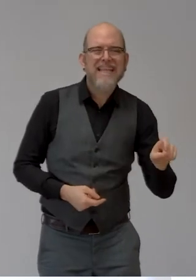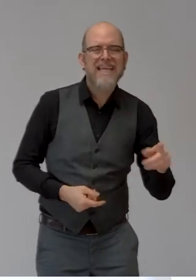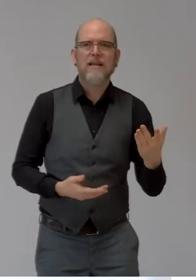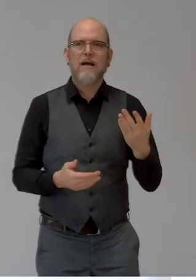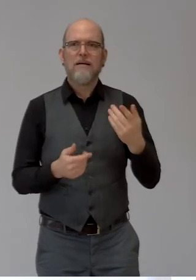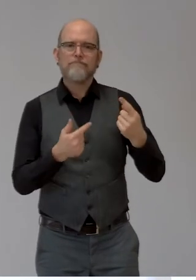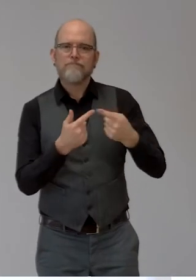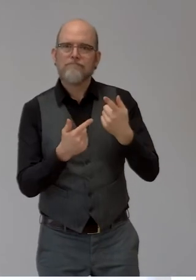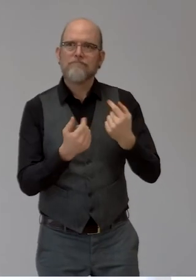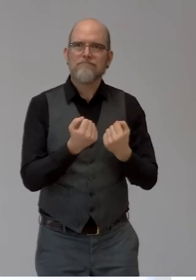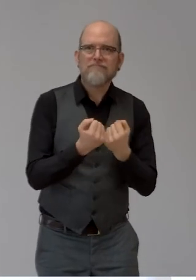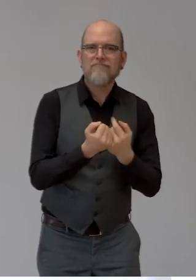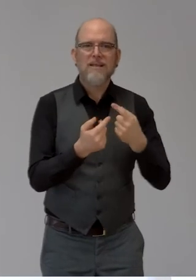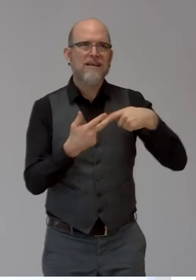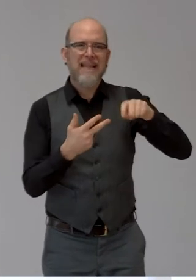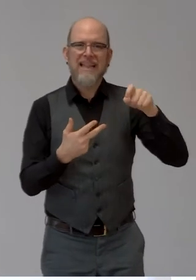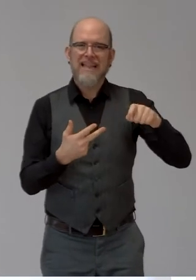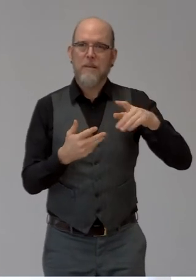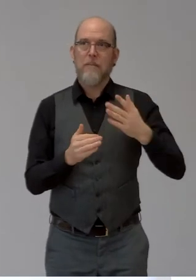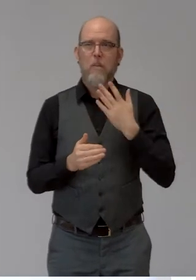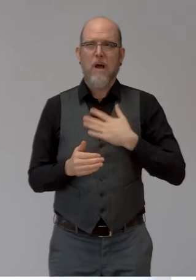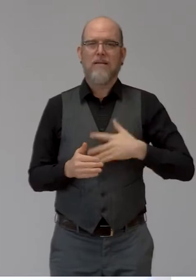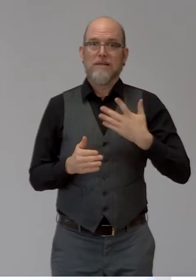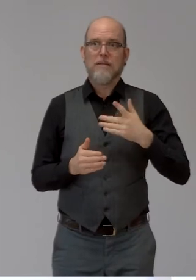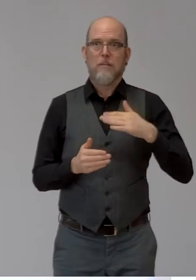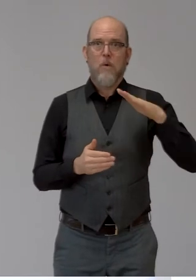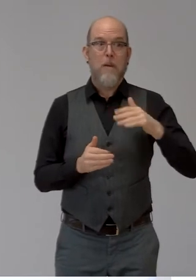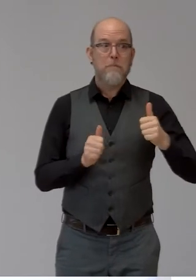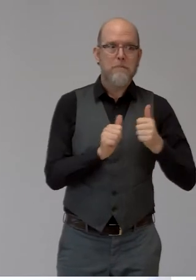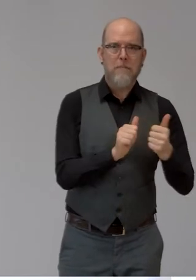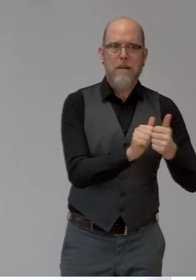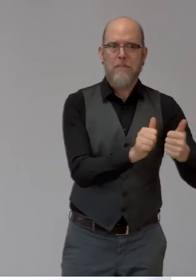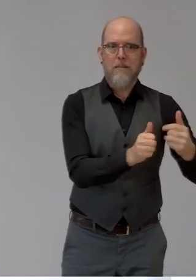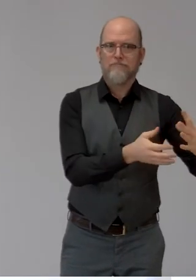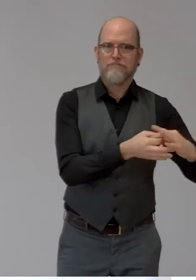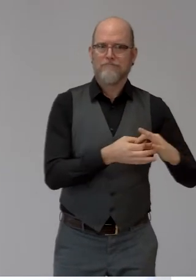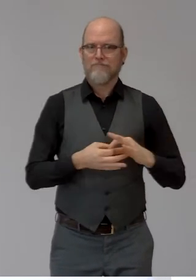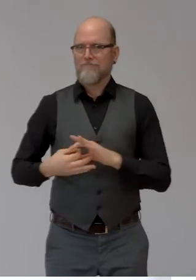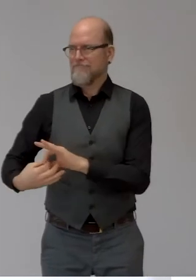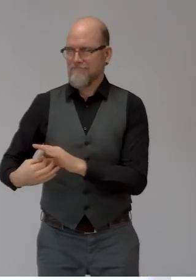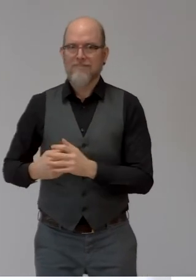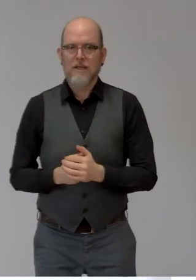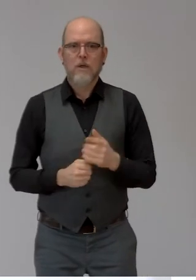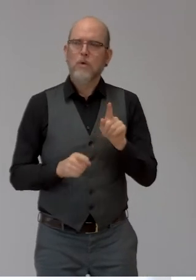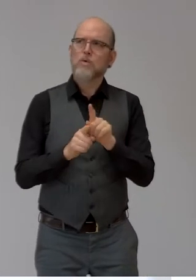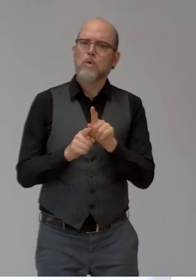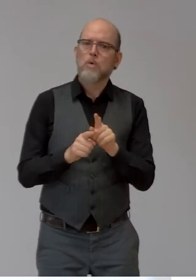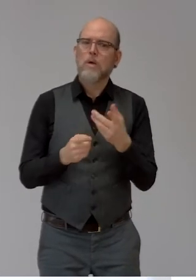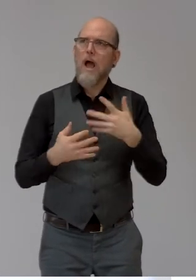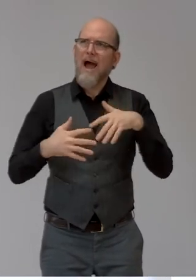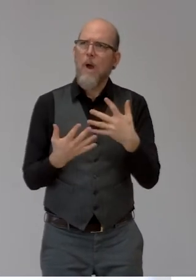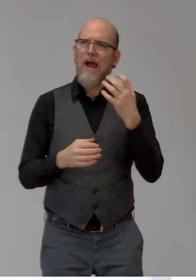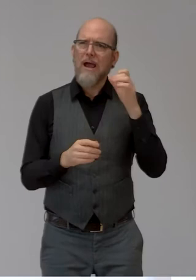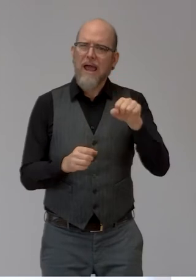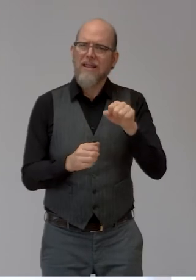we partner and maybe the way how we implement them that differs. But